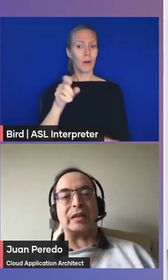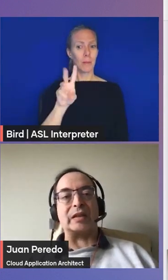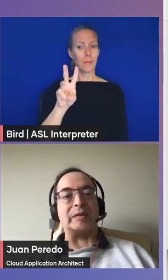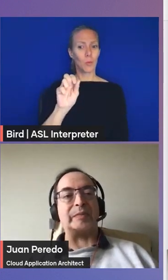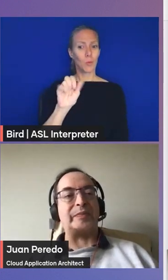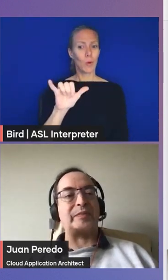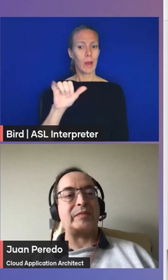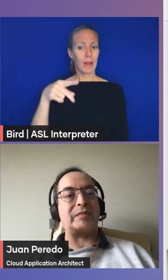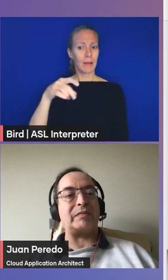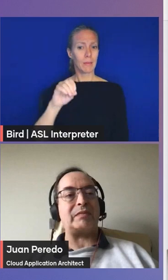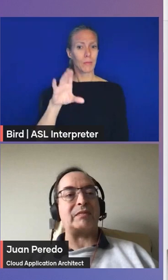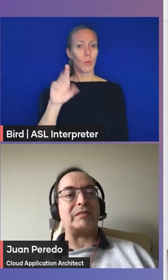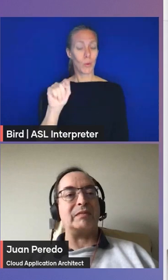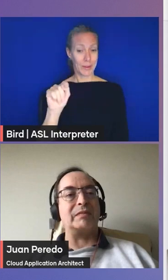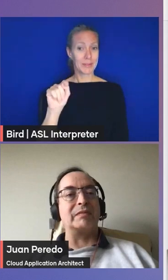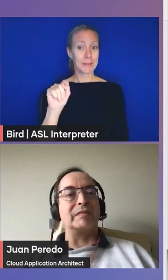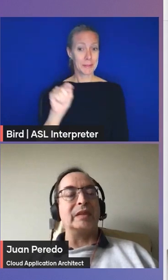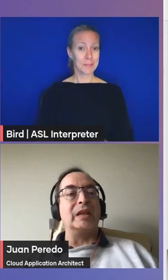Uh,